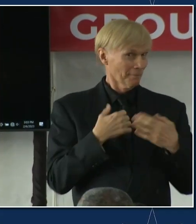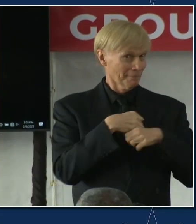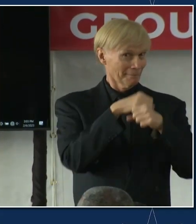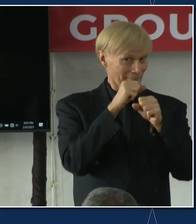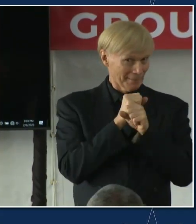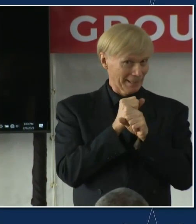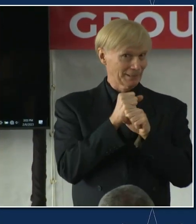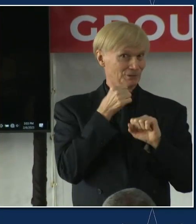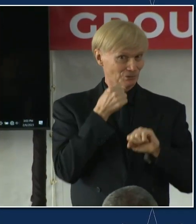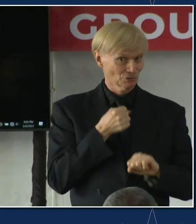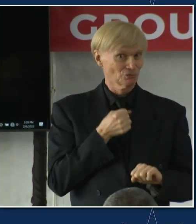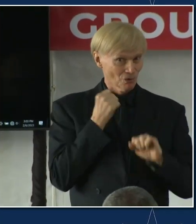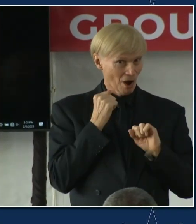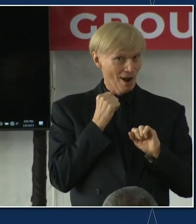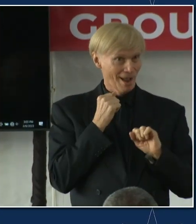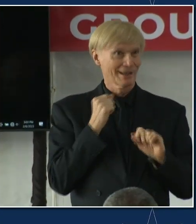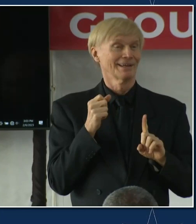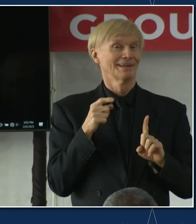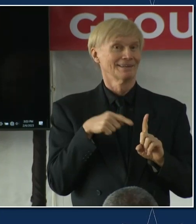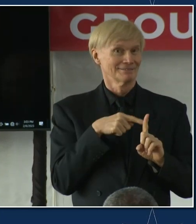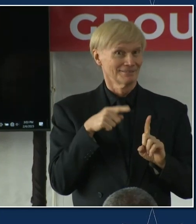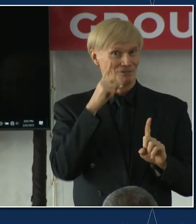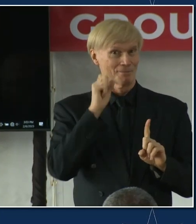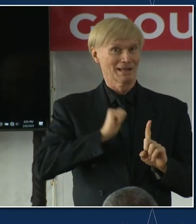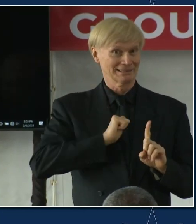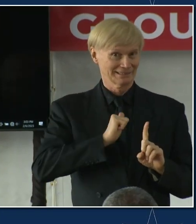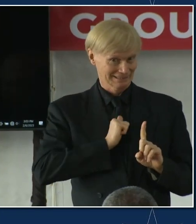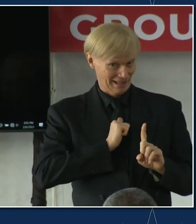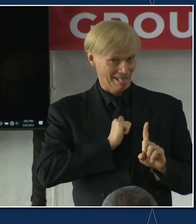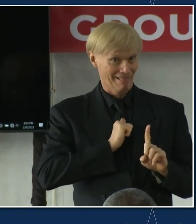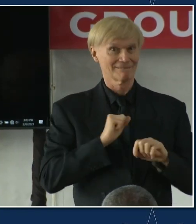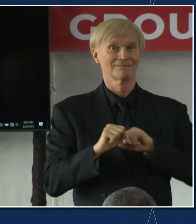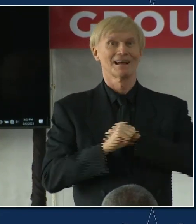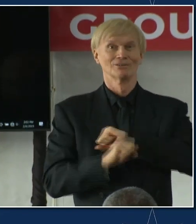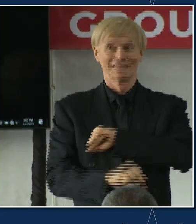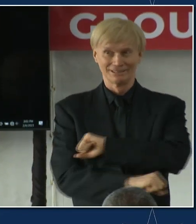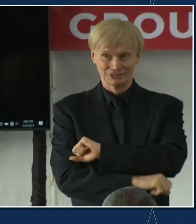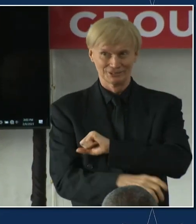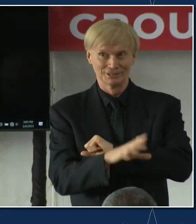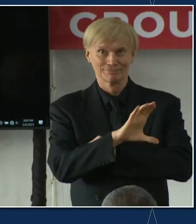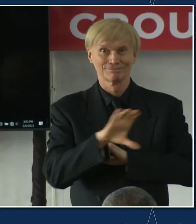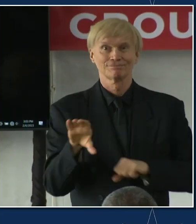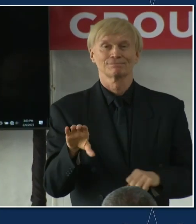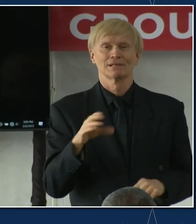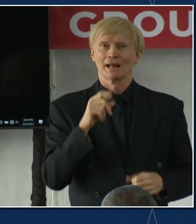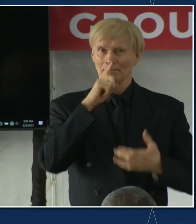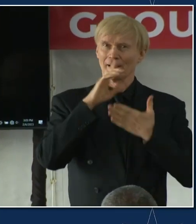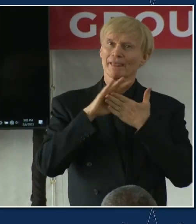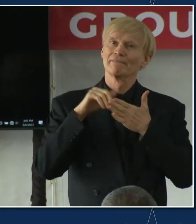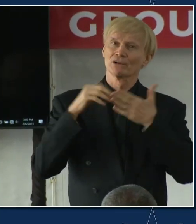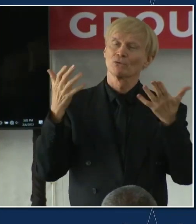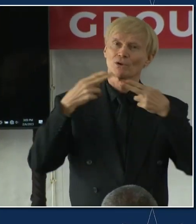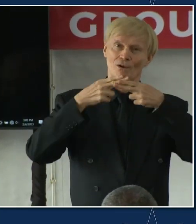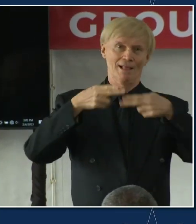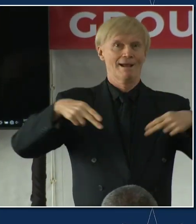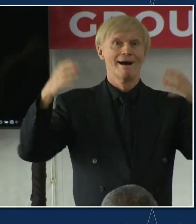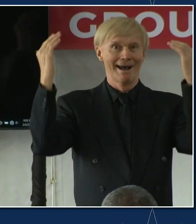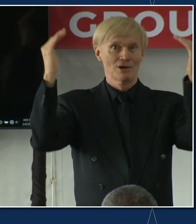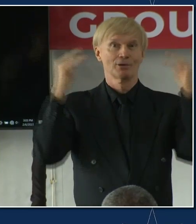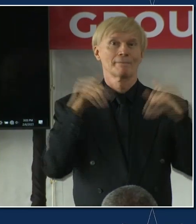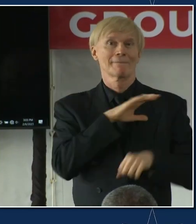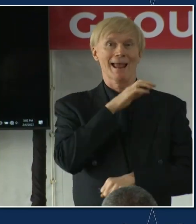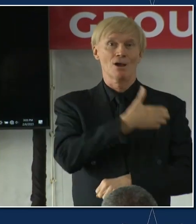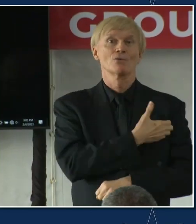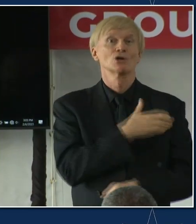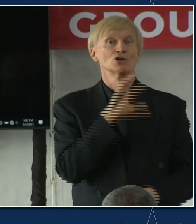strong foundation of love for myself and for others, and my belief in a higher power.